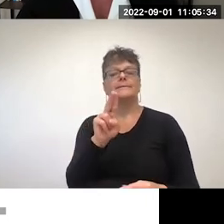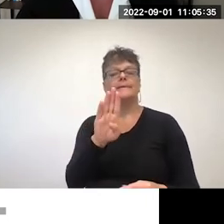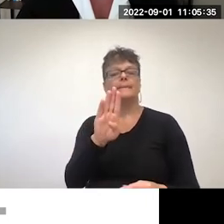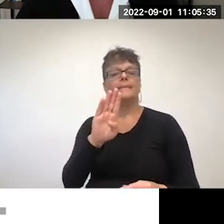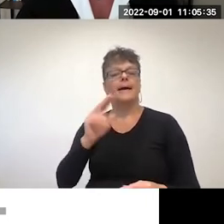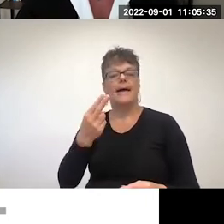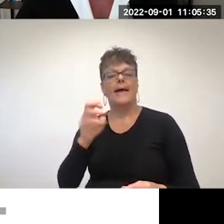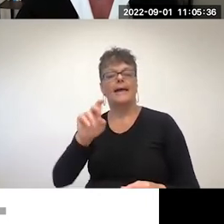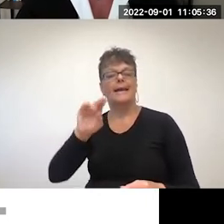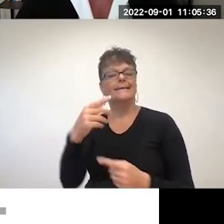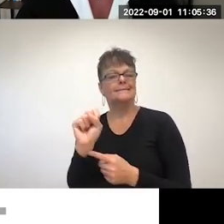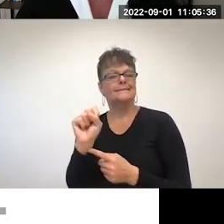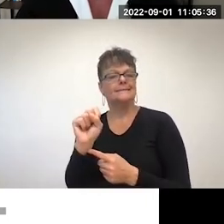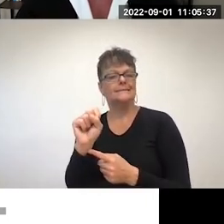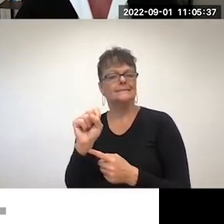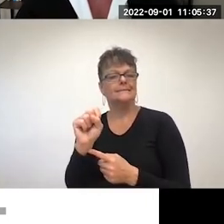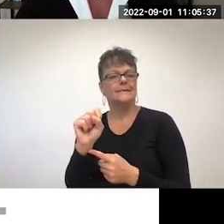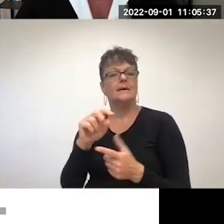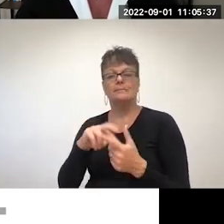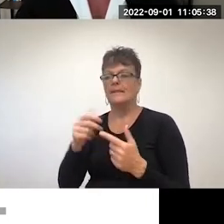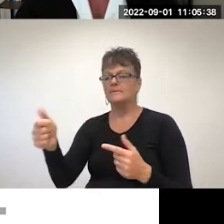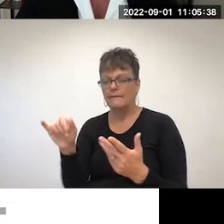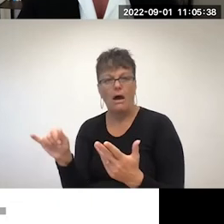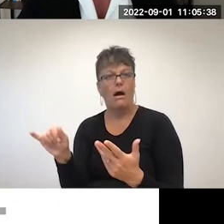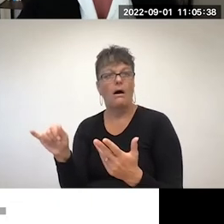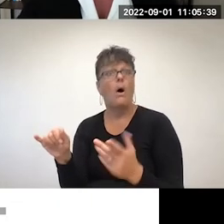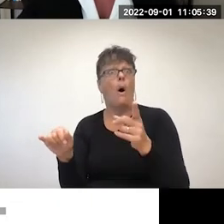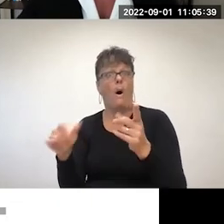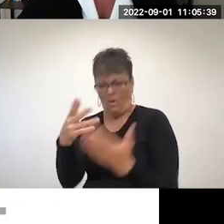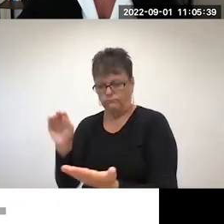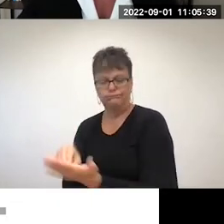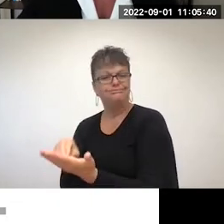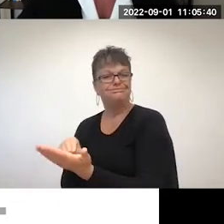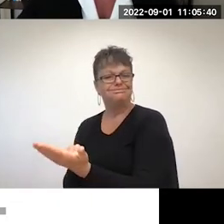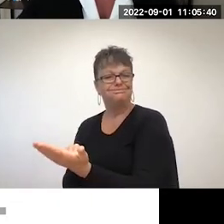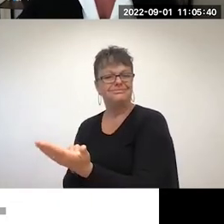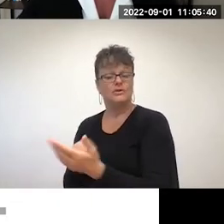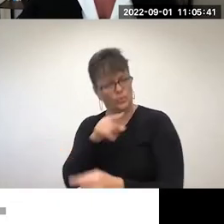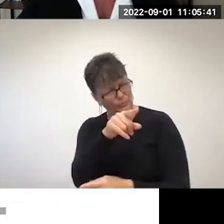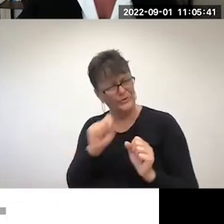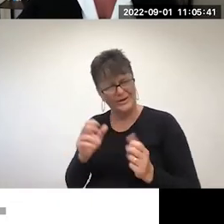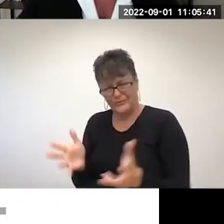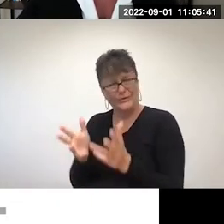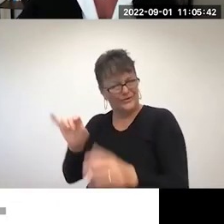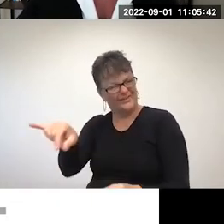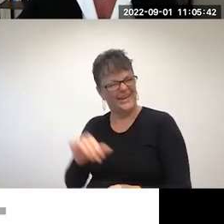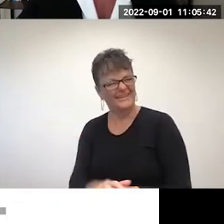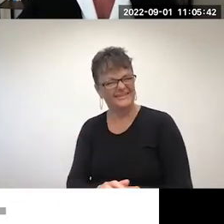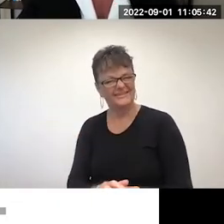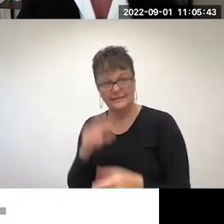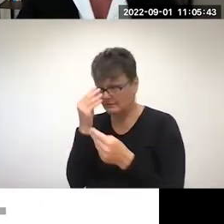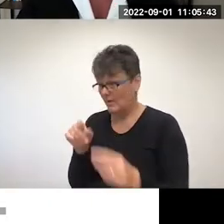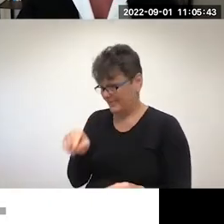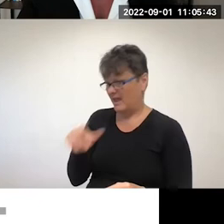people where to note what they're learning, where to add questions. And you can encourage this and just, you know, say that it's going to help them be more